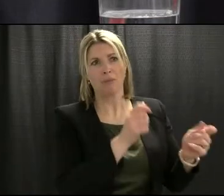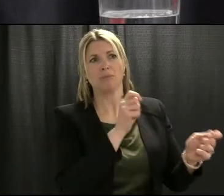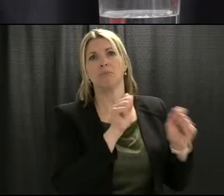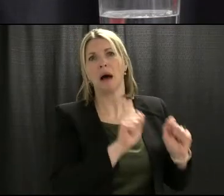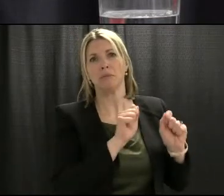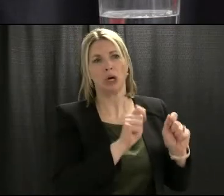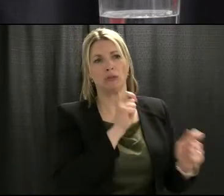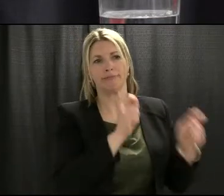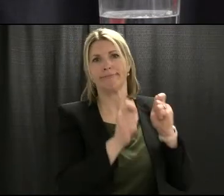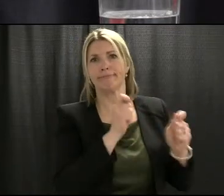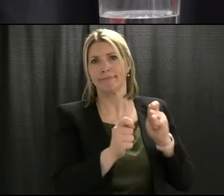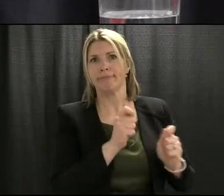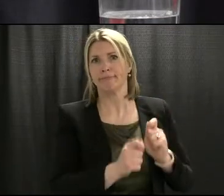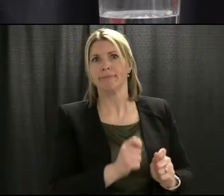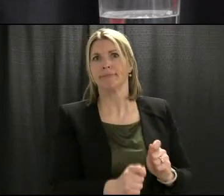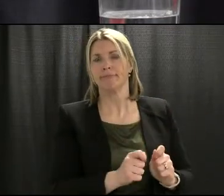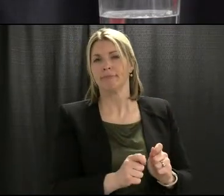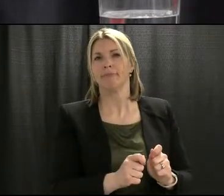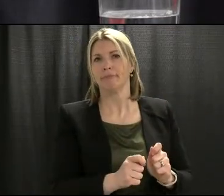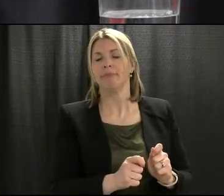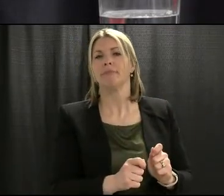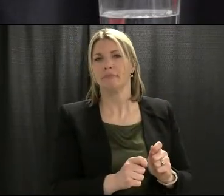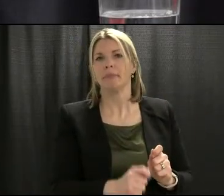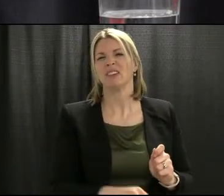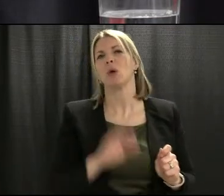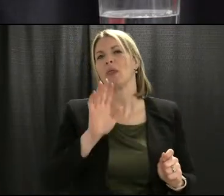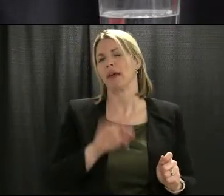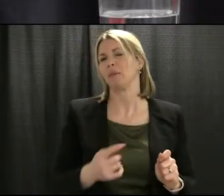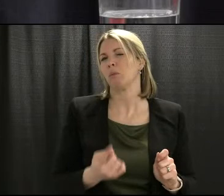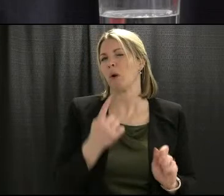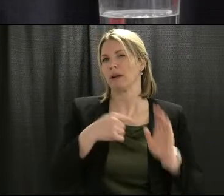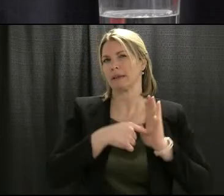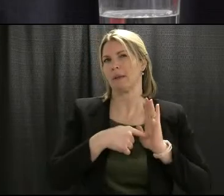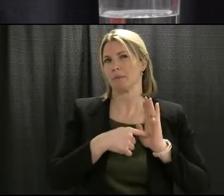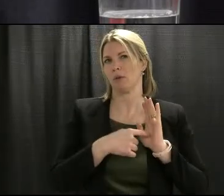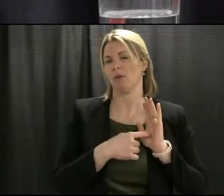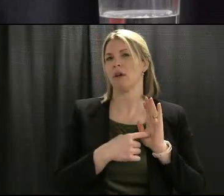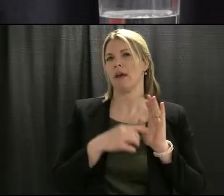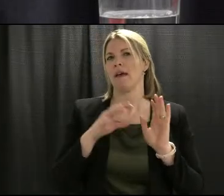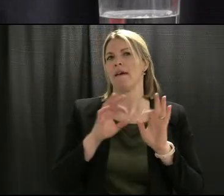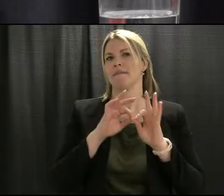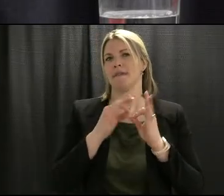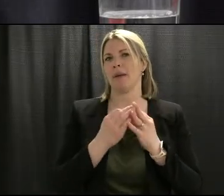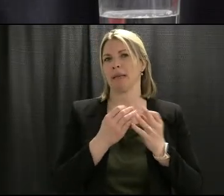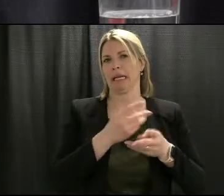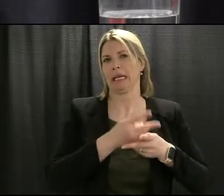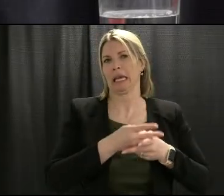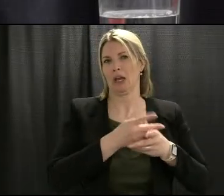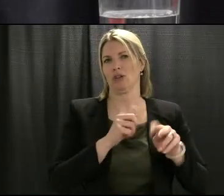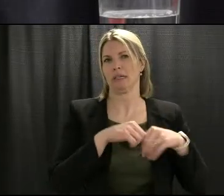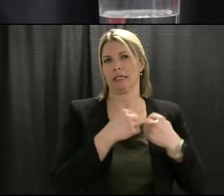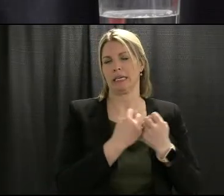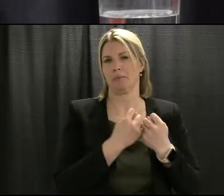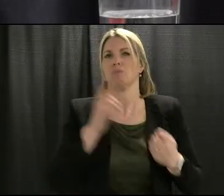just one example of how the team-based care approach will work. As you can appreciate, everyone is different and unique and will